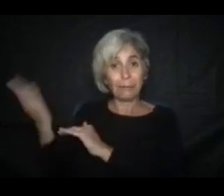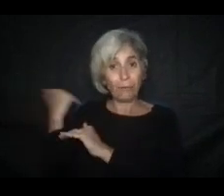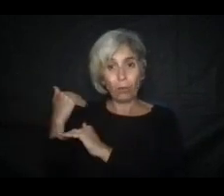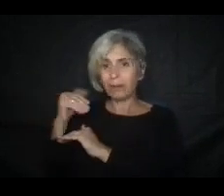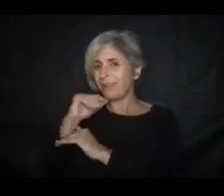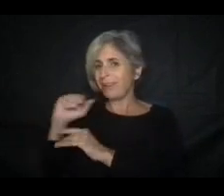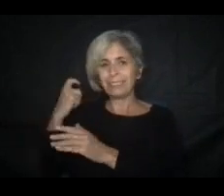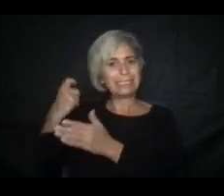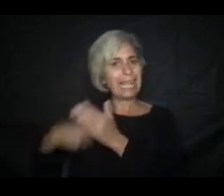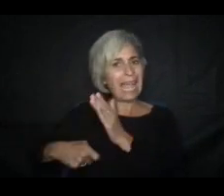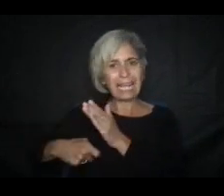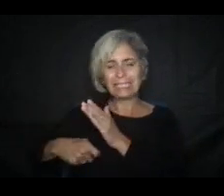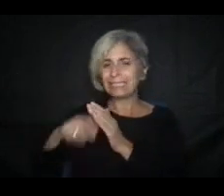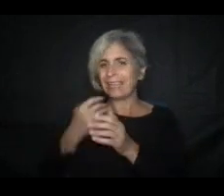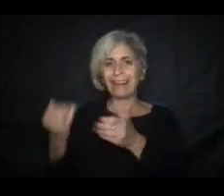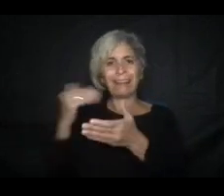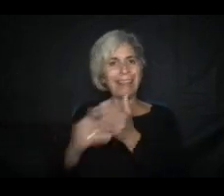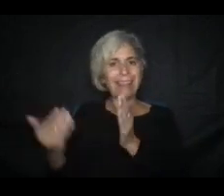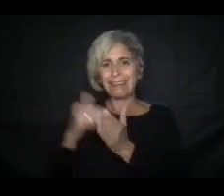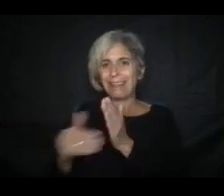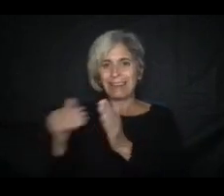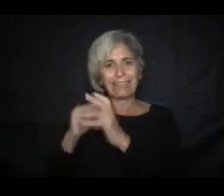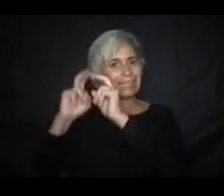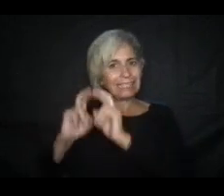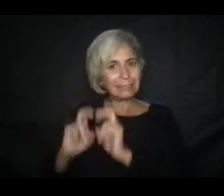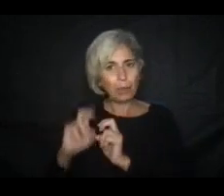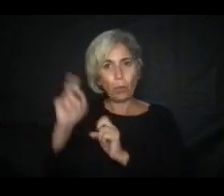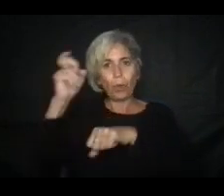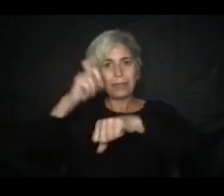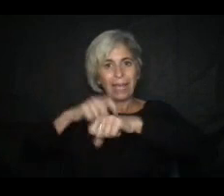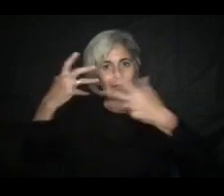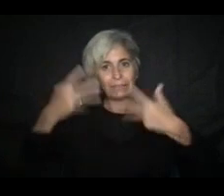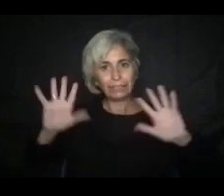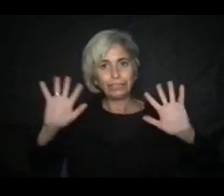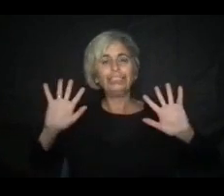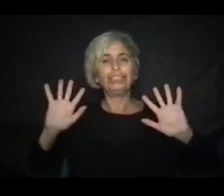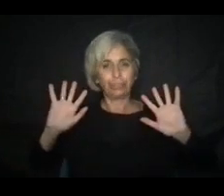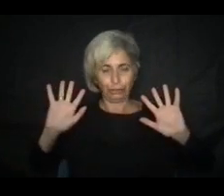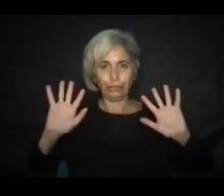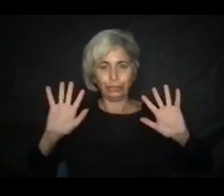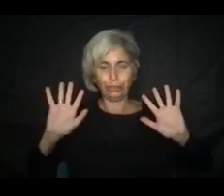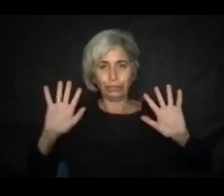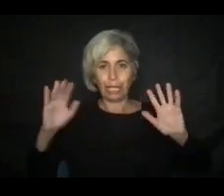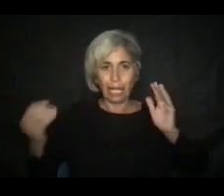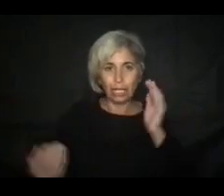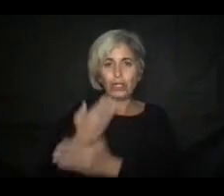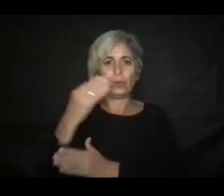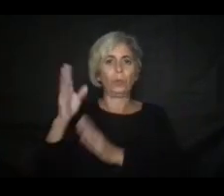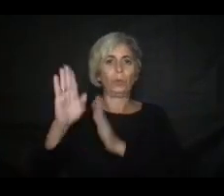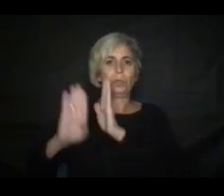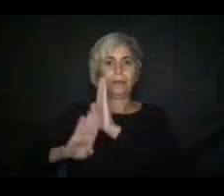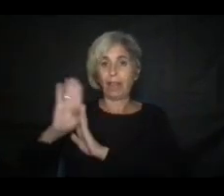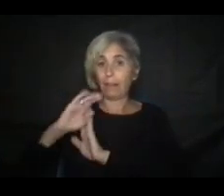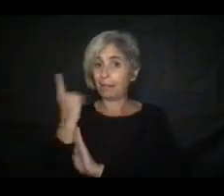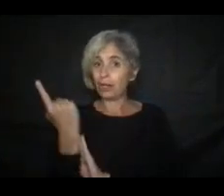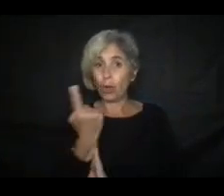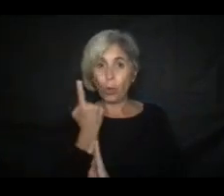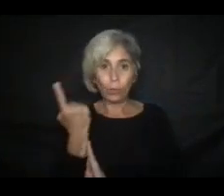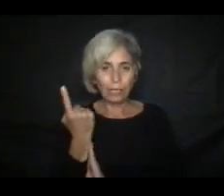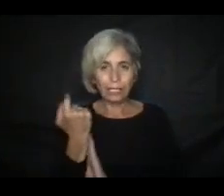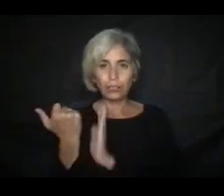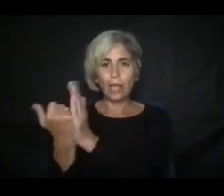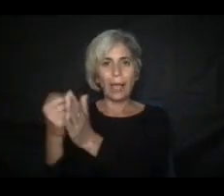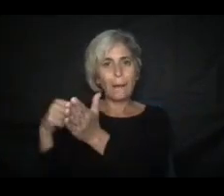not a reoccurring assessment. It's a one-time assessment on new development only to help pay for their